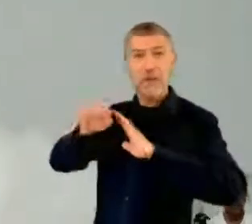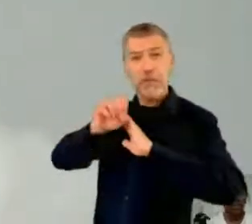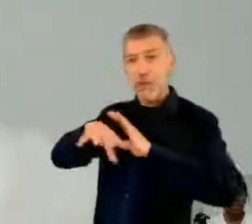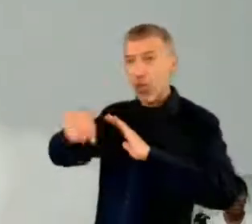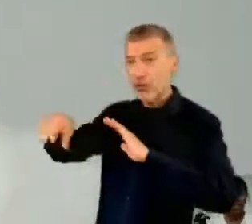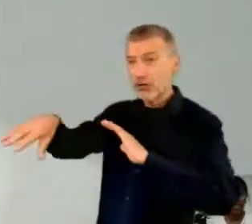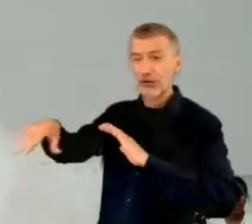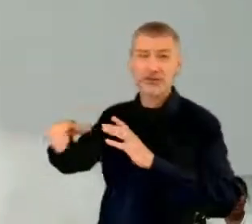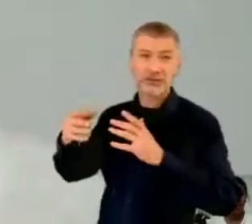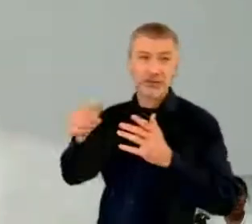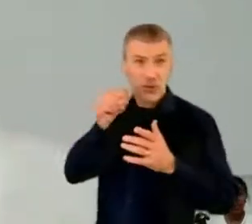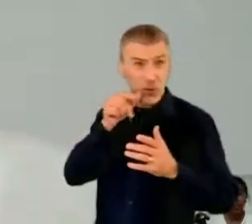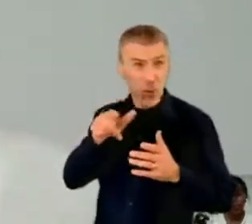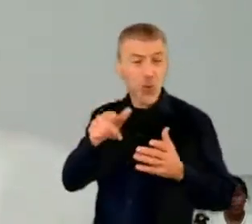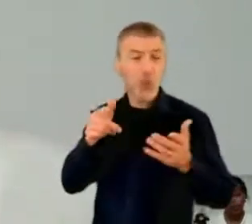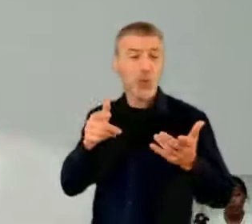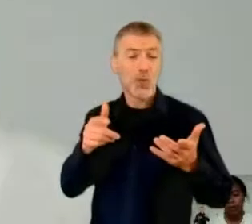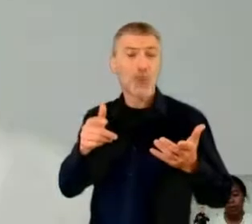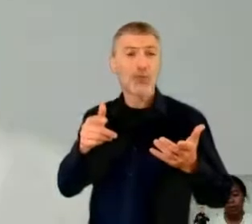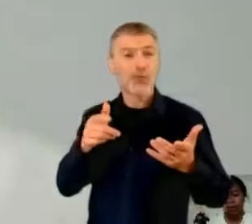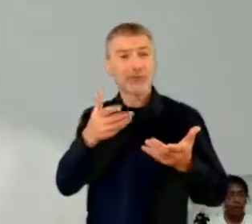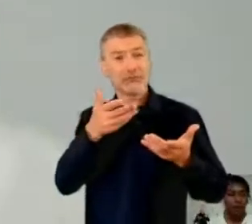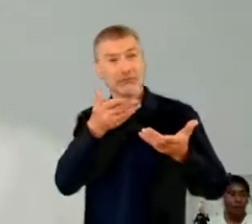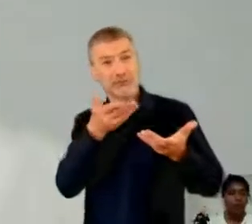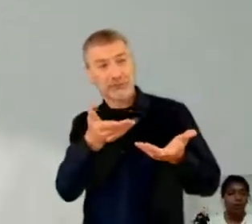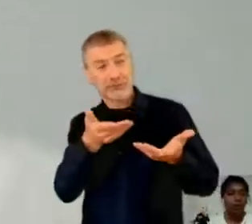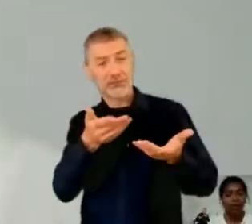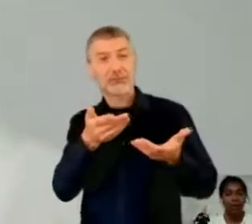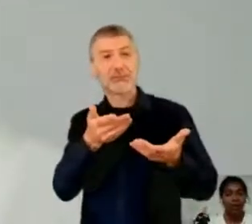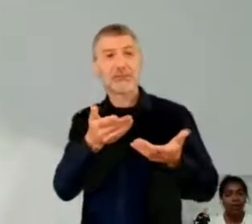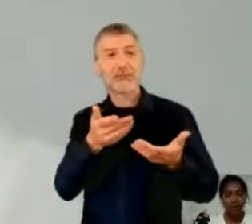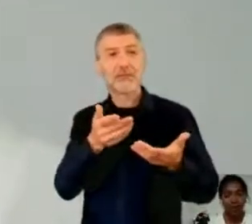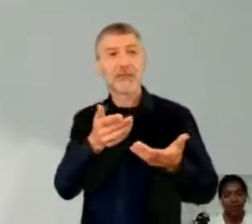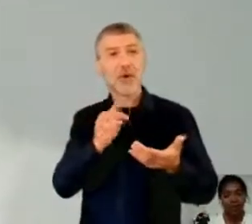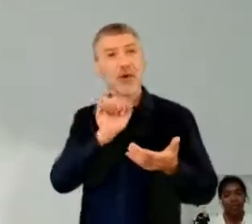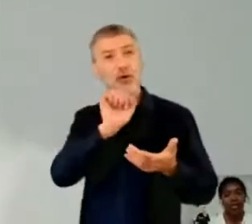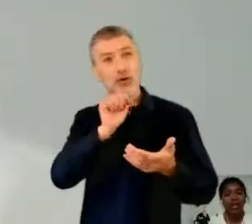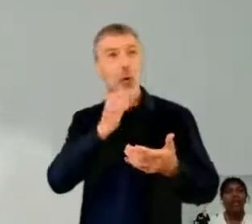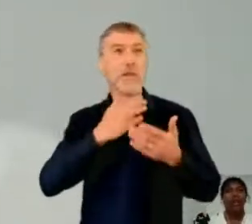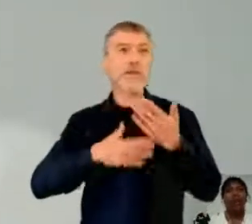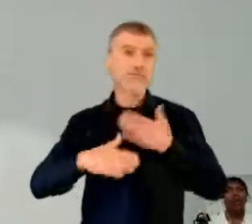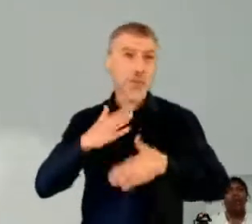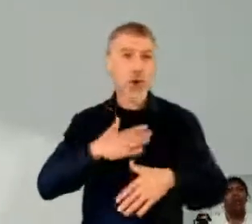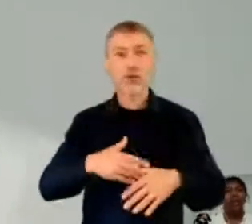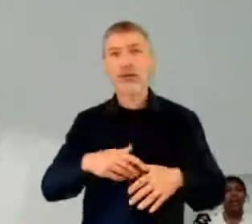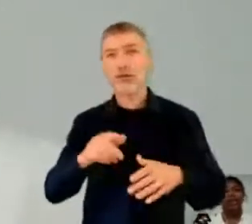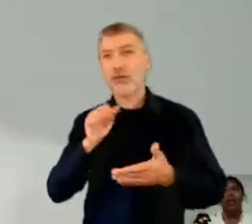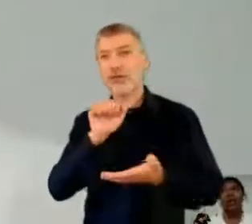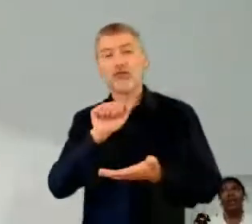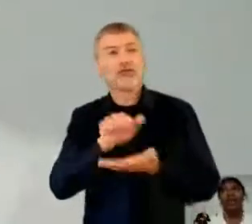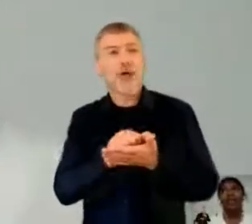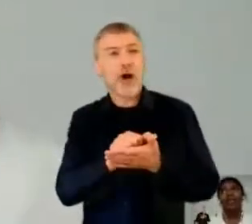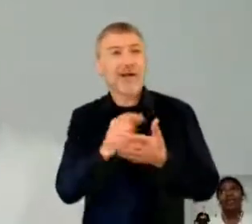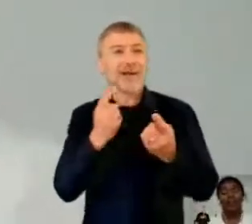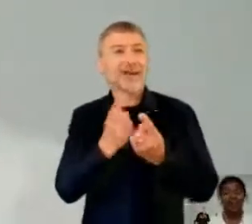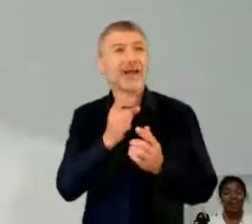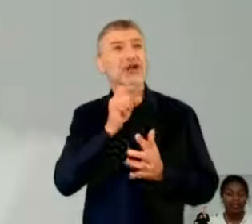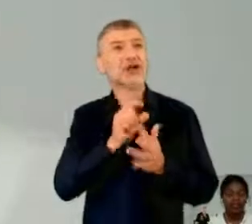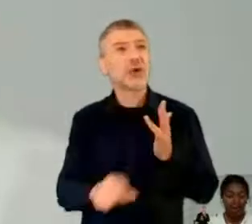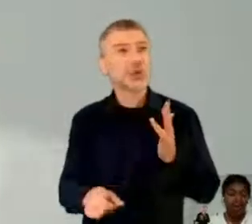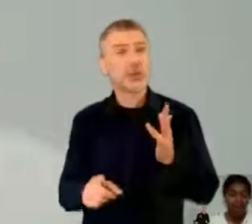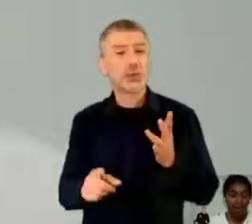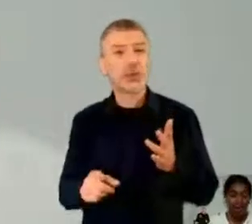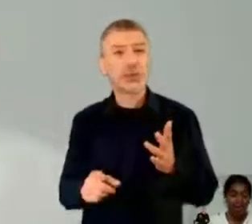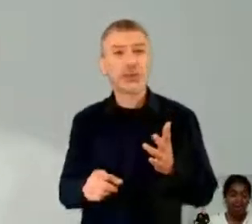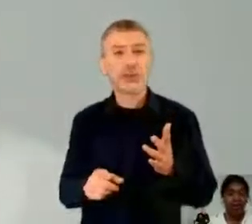what in this case, it comes to your morals and what is the right thing to do. And it's kind of it's just having these